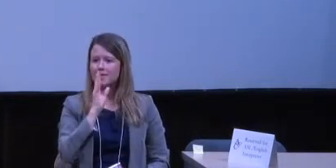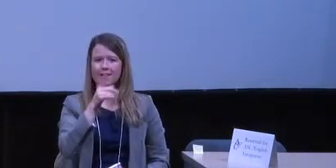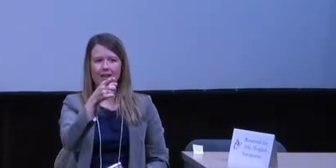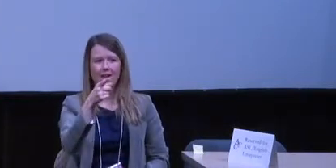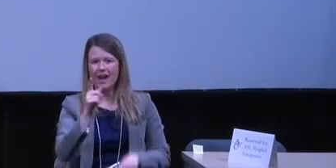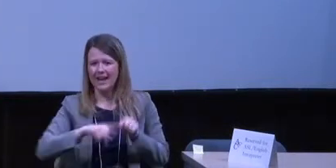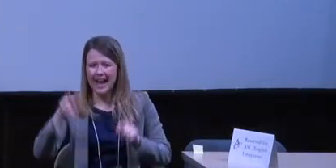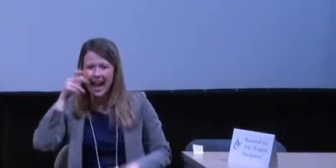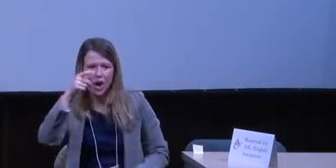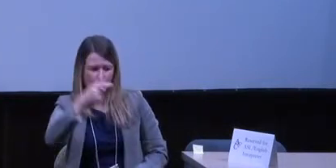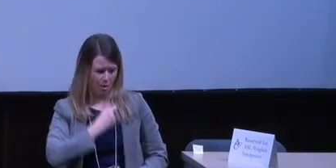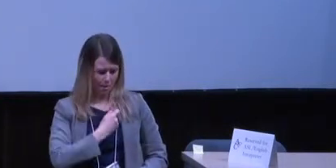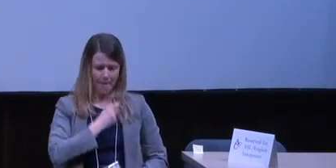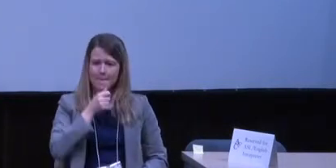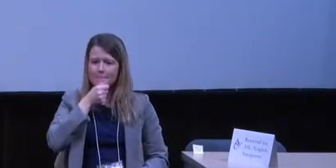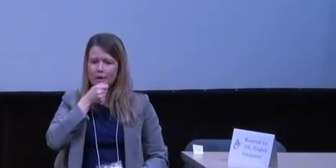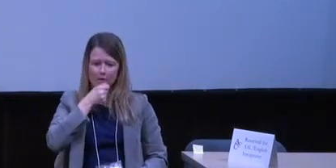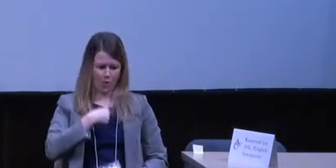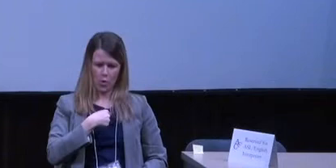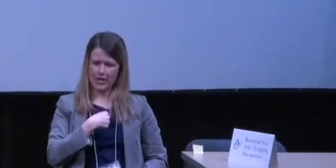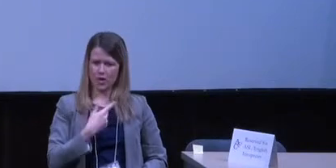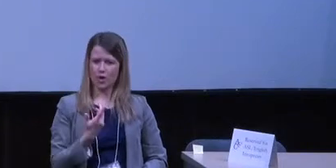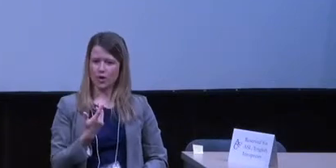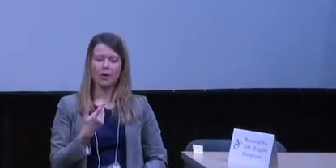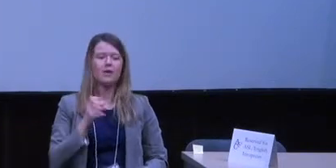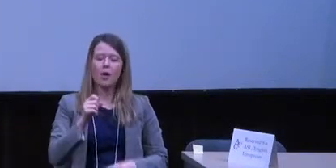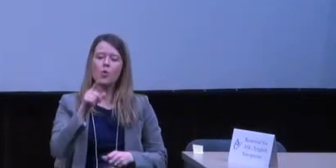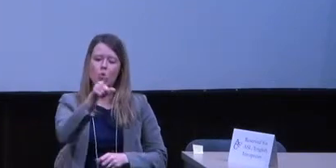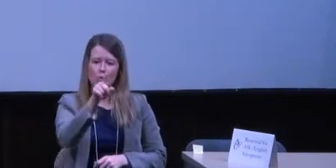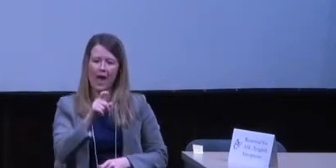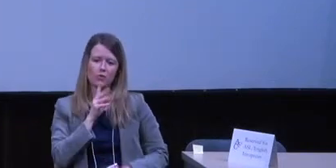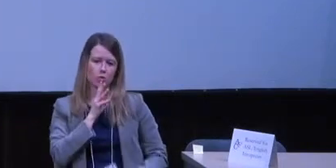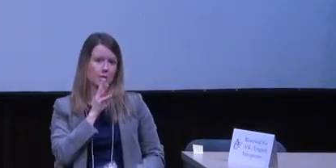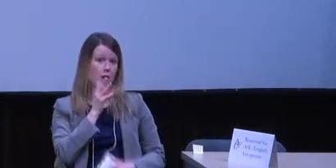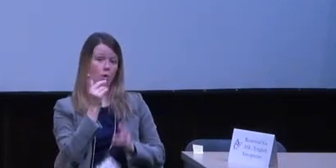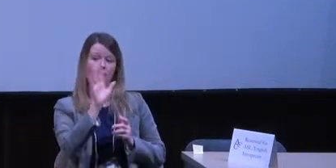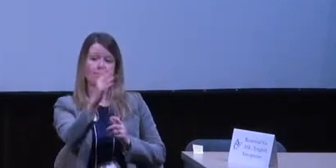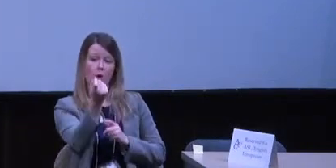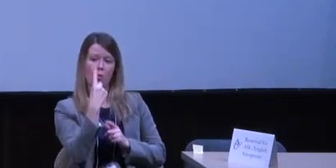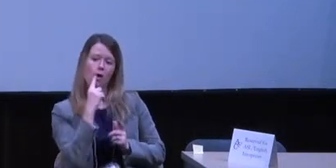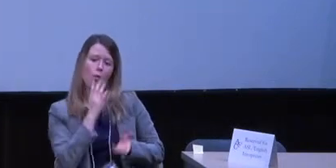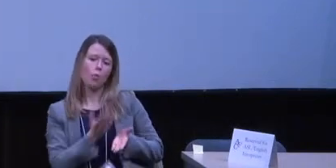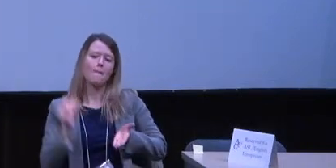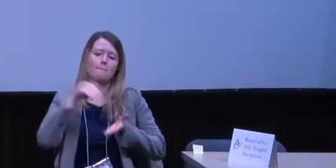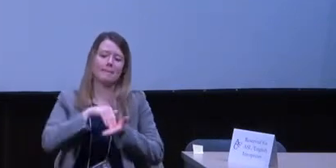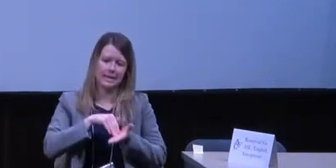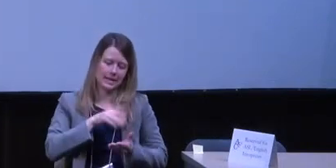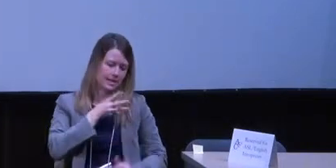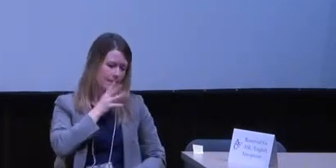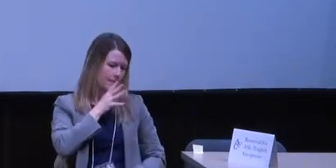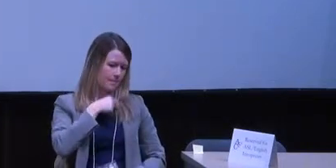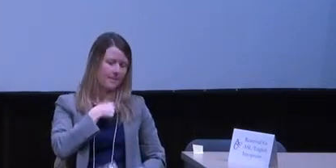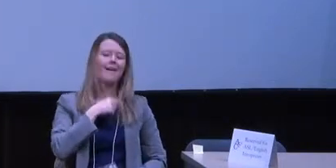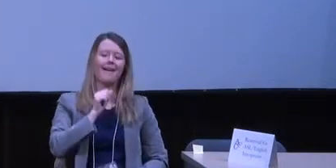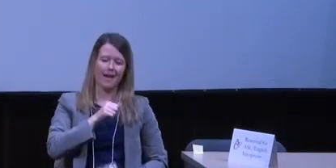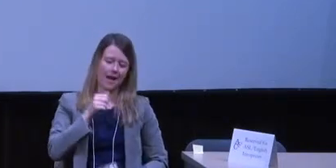student said so that the video actually picks up that sound so we know what was being